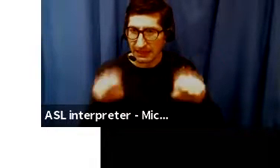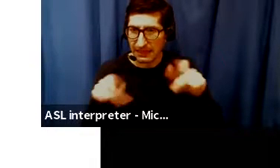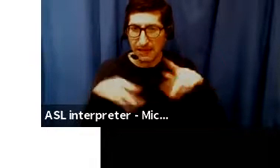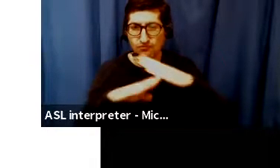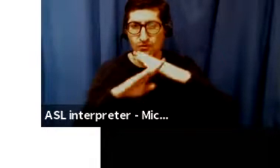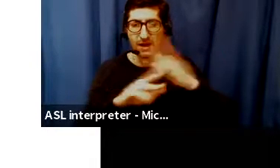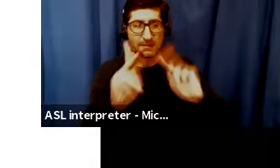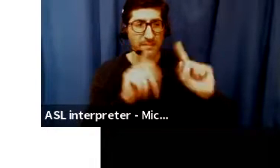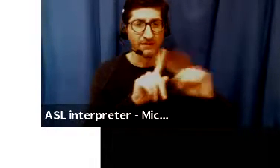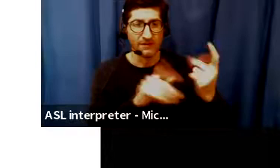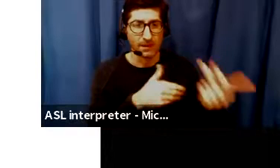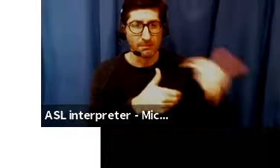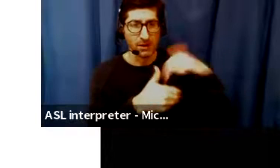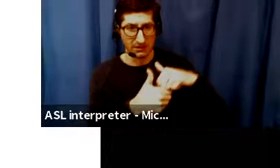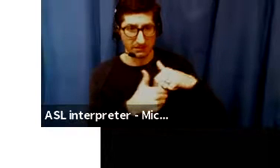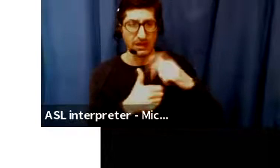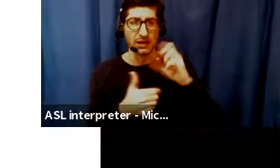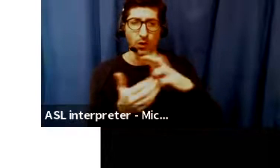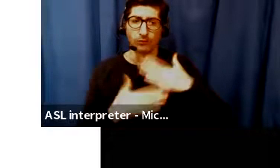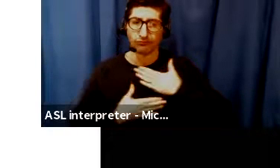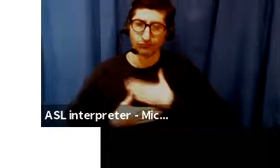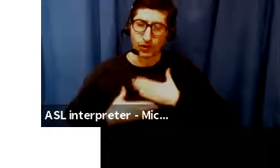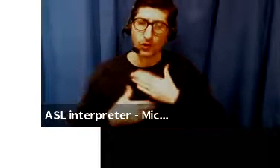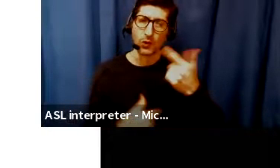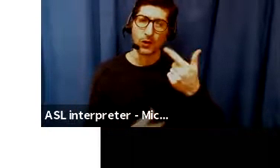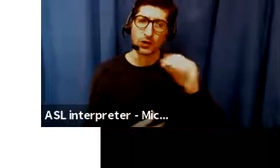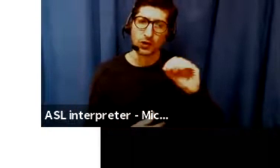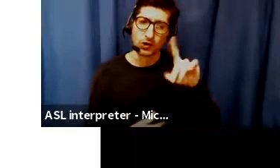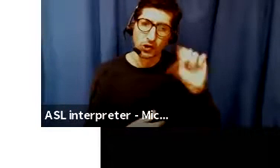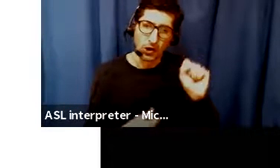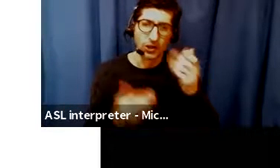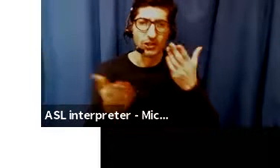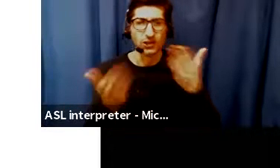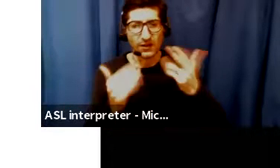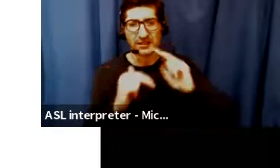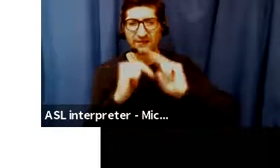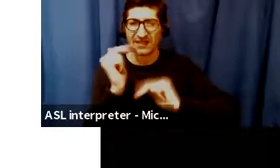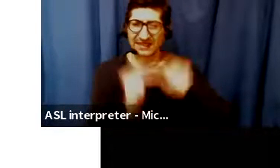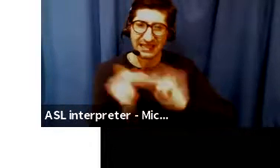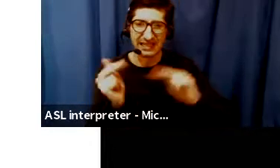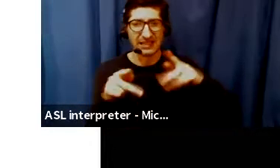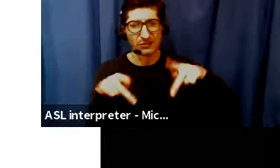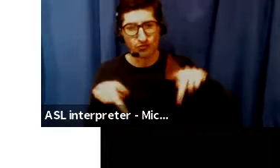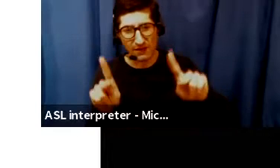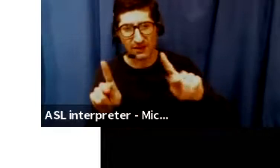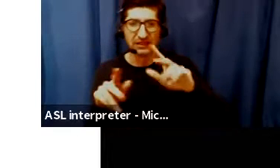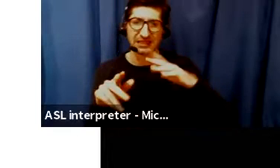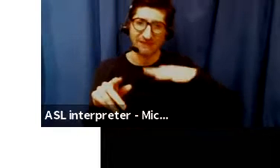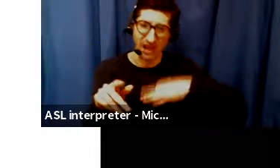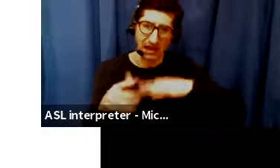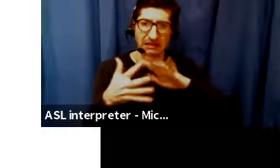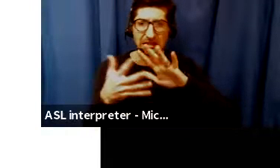from the goods, services, facilities, privileges, advantages, and accommodations of such entity where